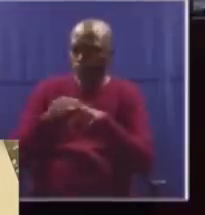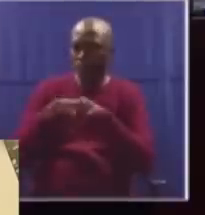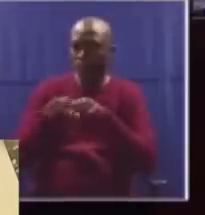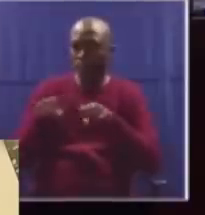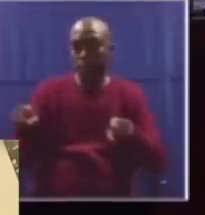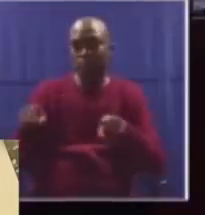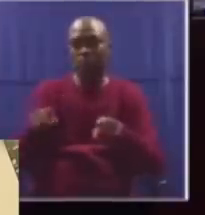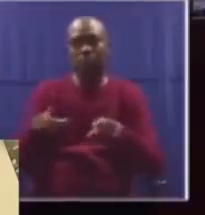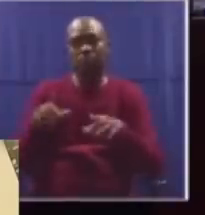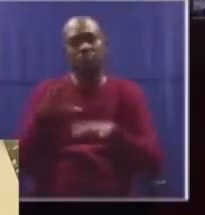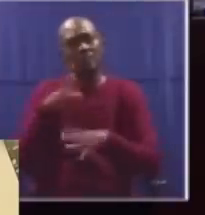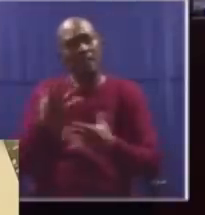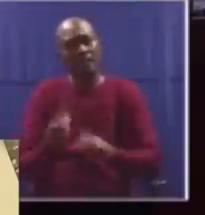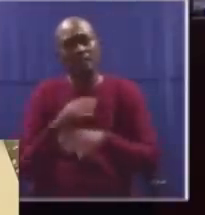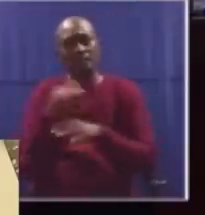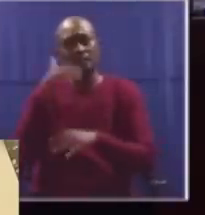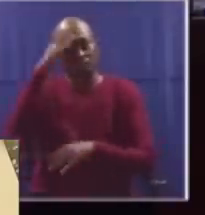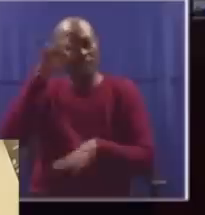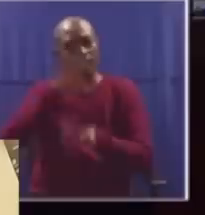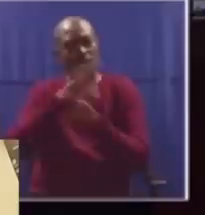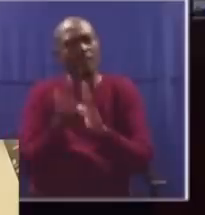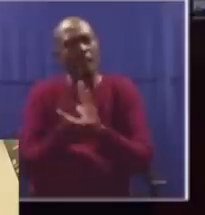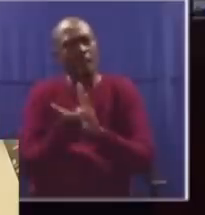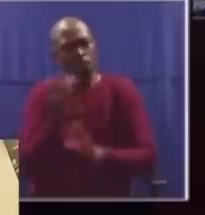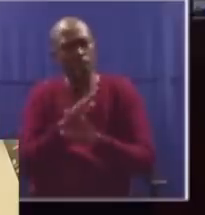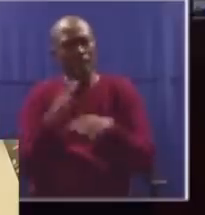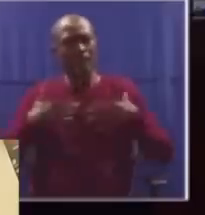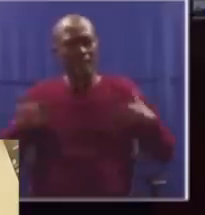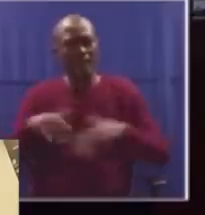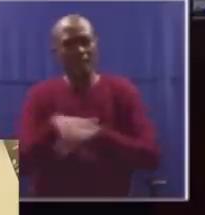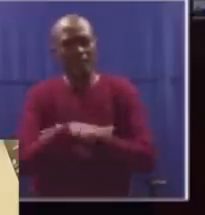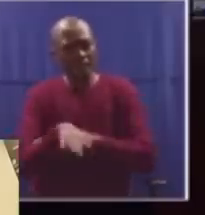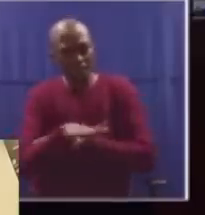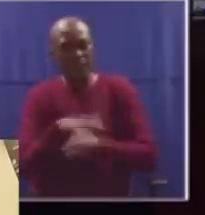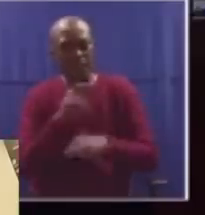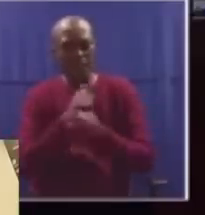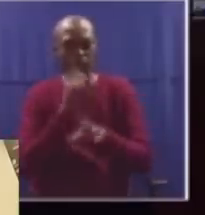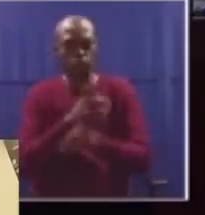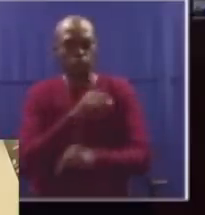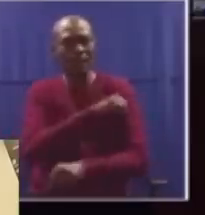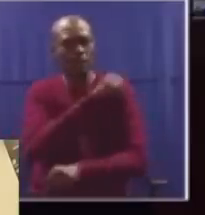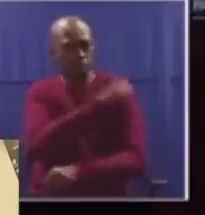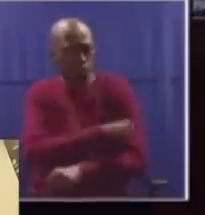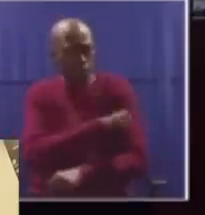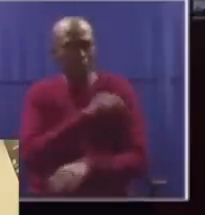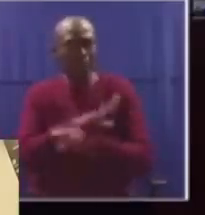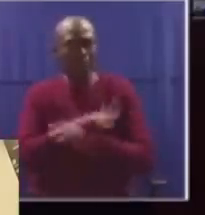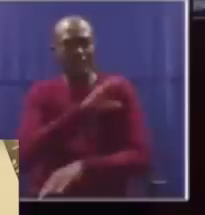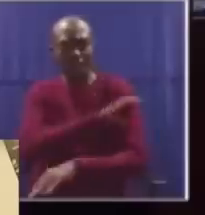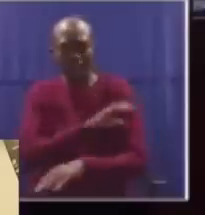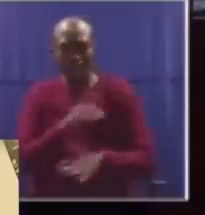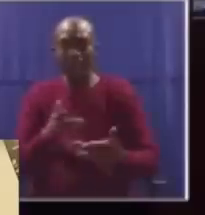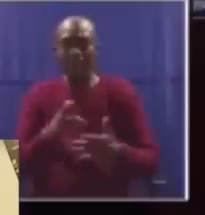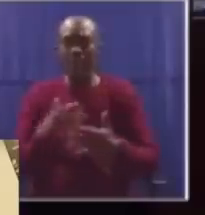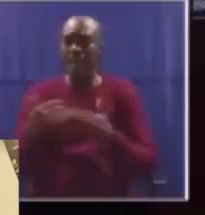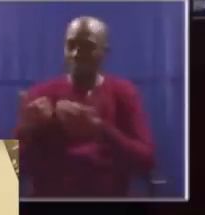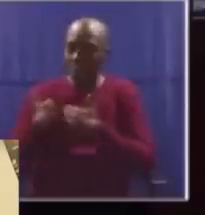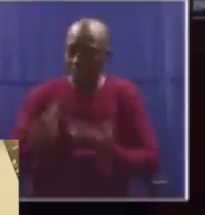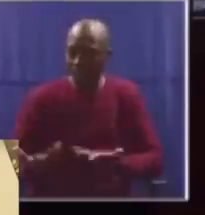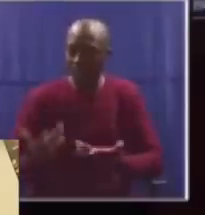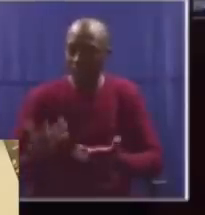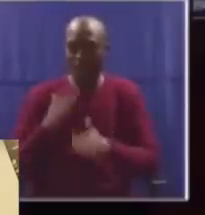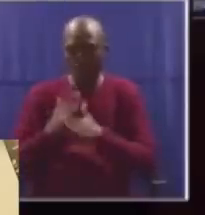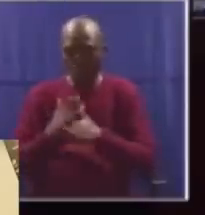government upgraded their health facilities and ensured that hospitals and clinics are safe? Have working